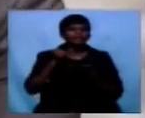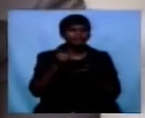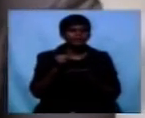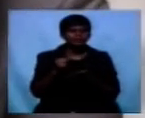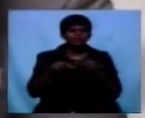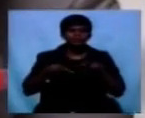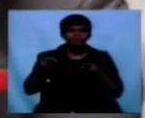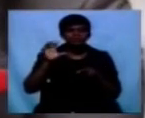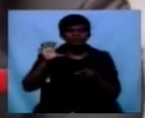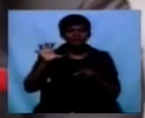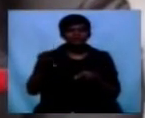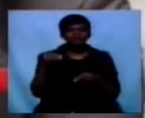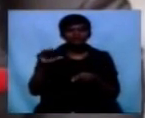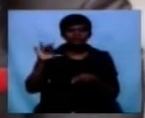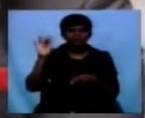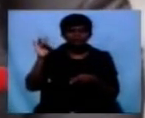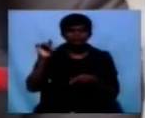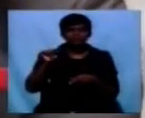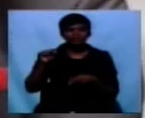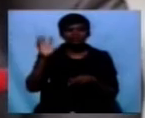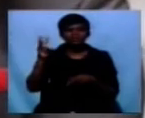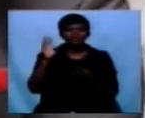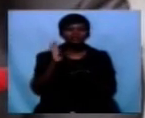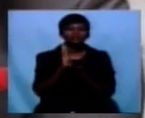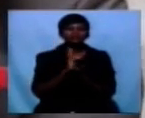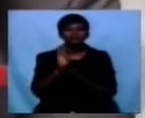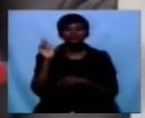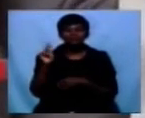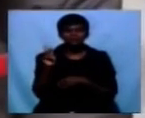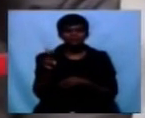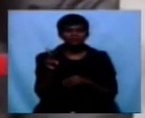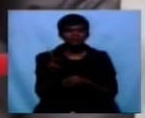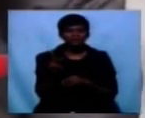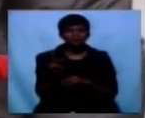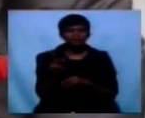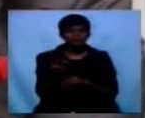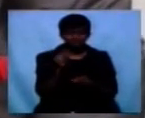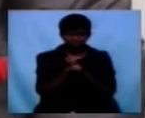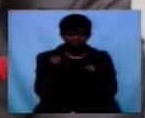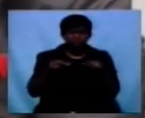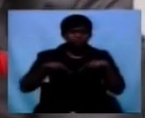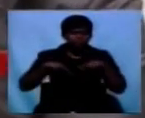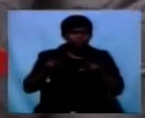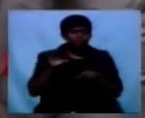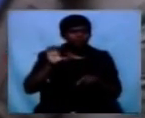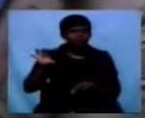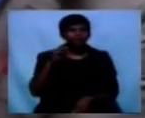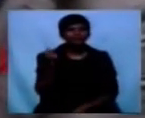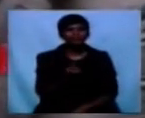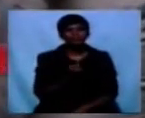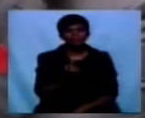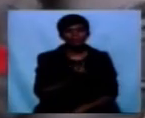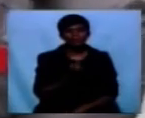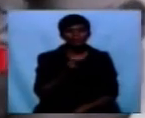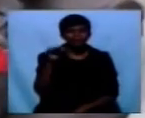has been allocated up to 8.6 billion kwacha. Just the road sector alone. If you go through the